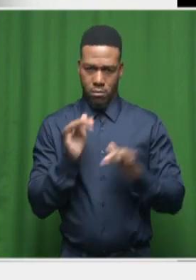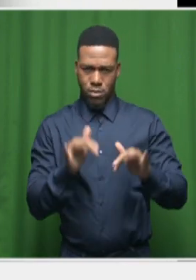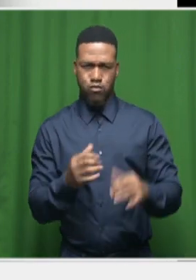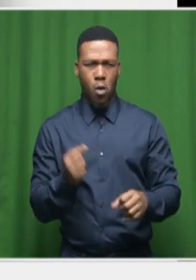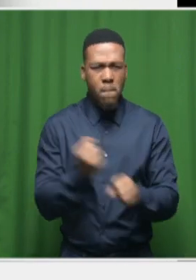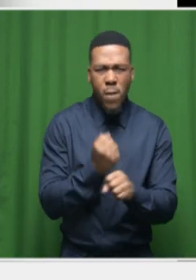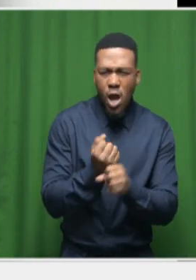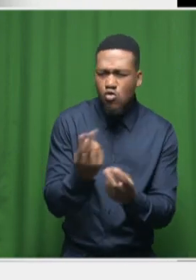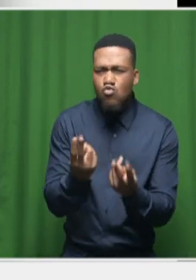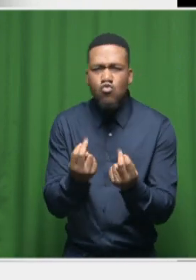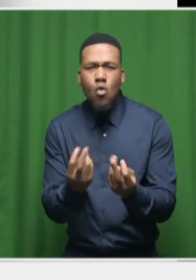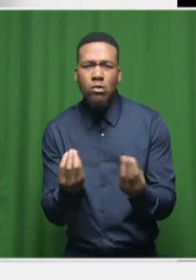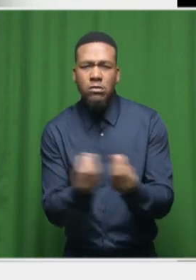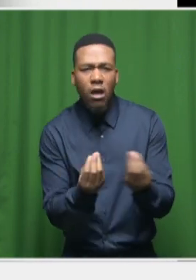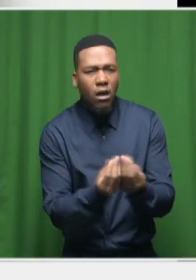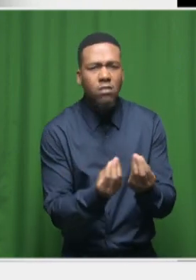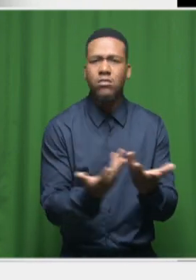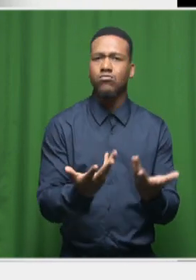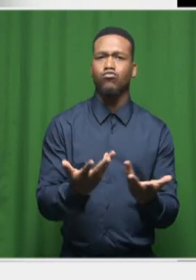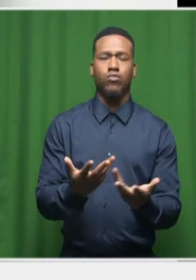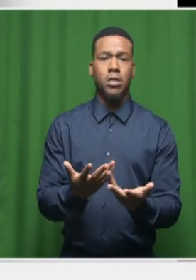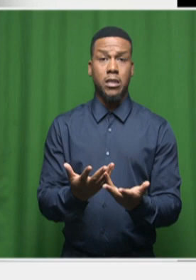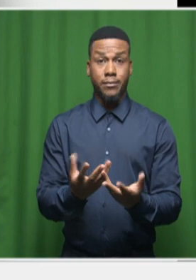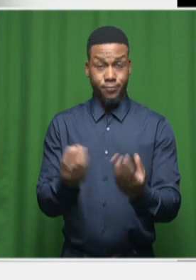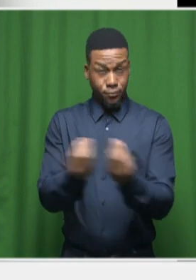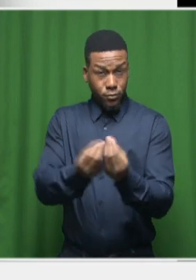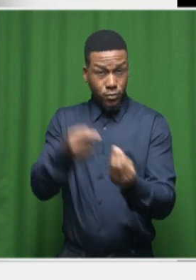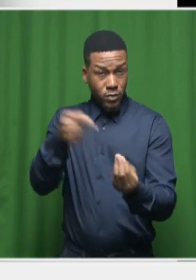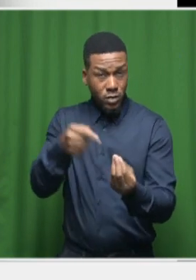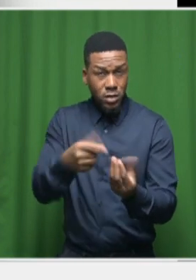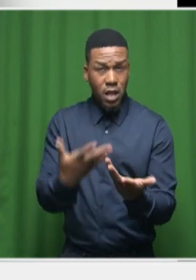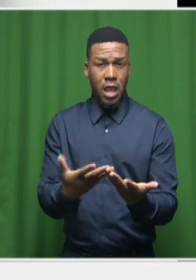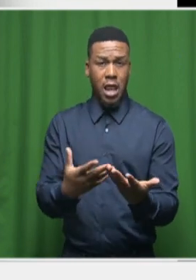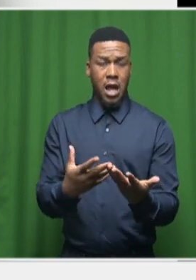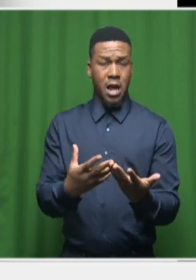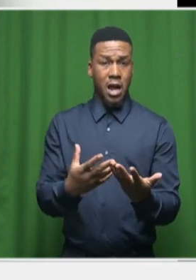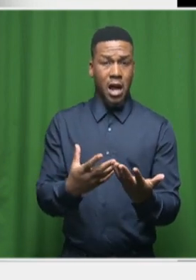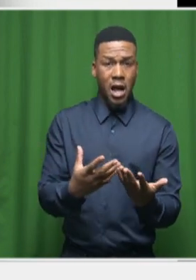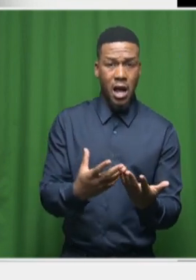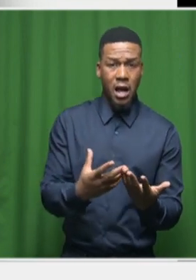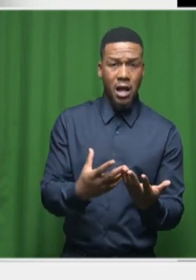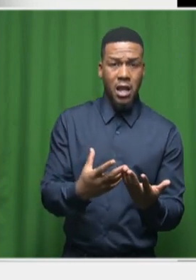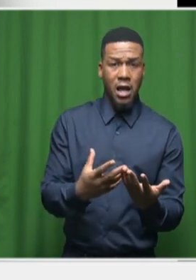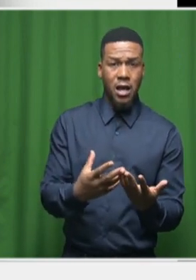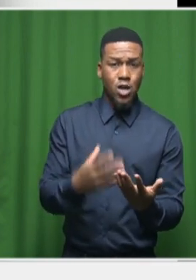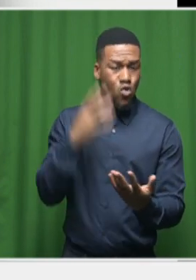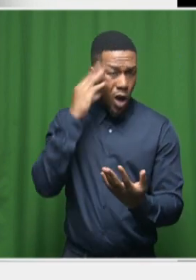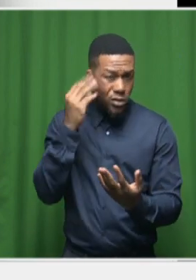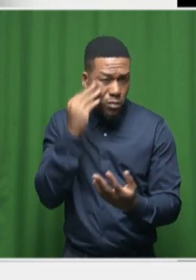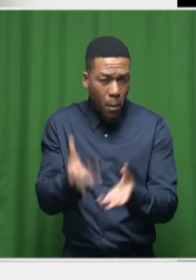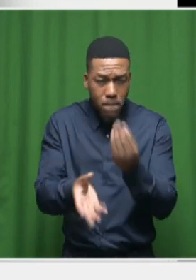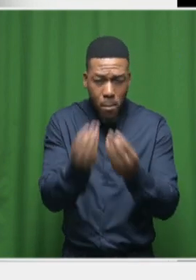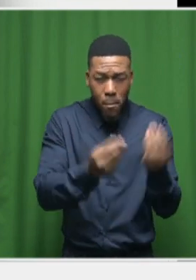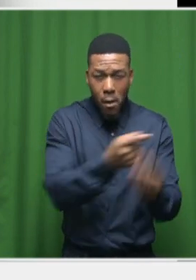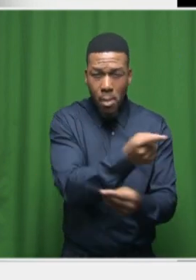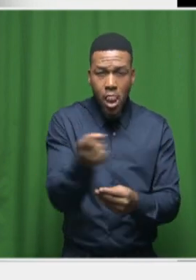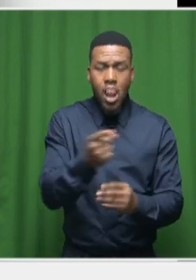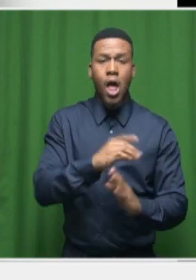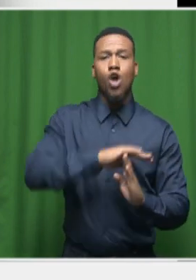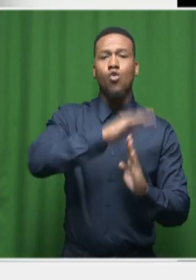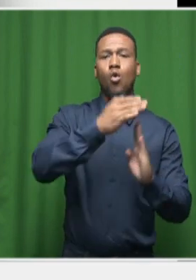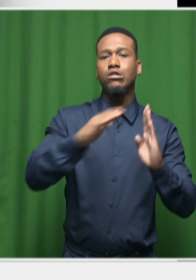new product offerings for them. And a lot of them are products that speak to the experience that you have when you're in Constitution Hill. So they're really